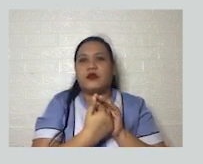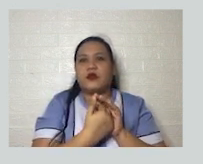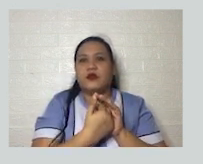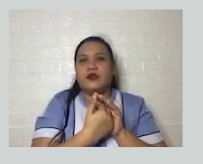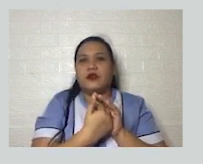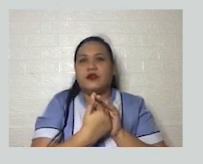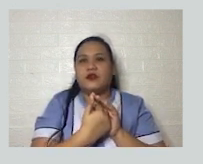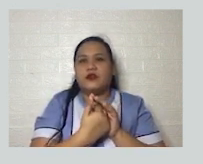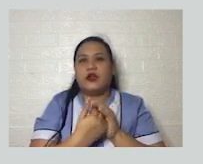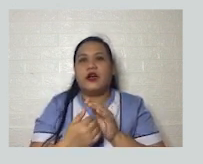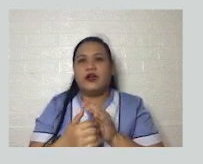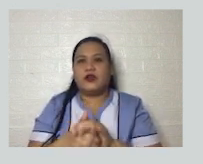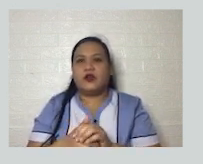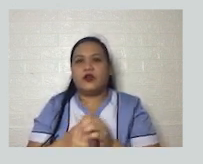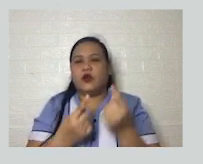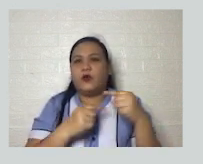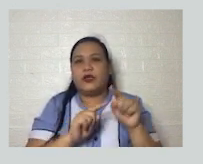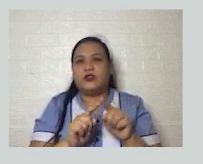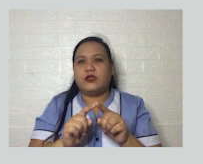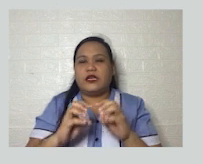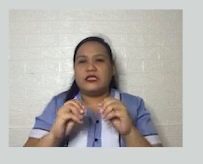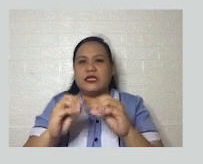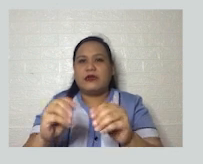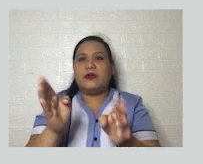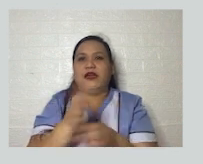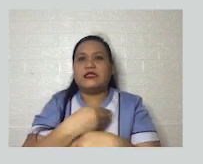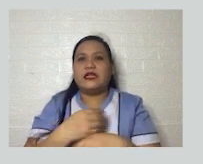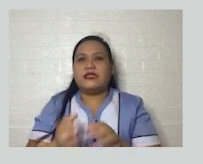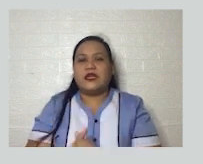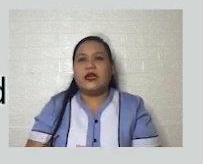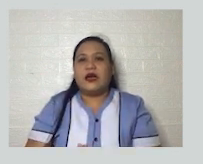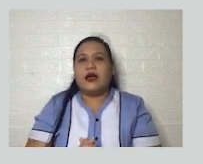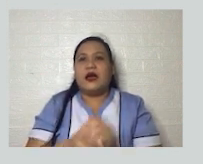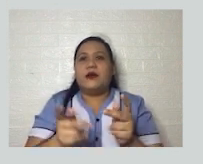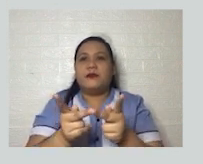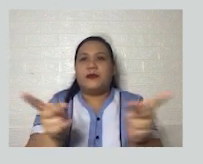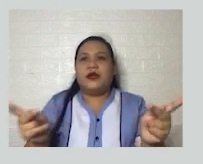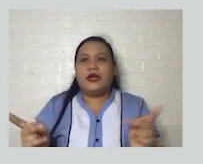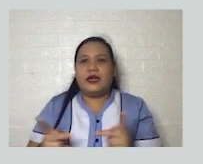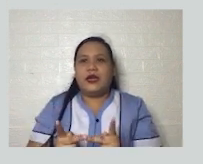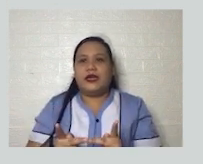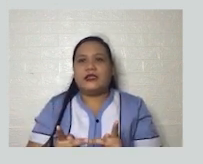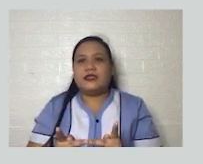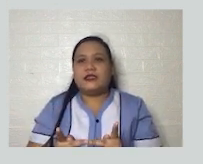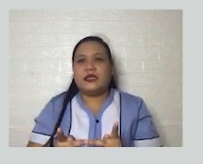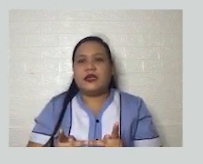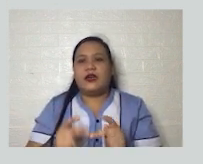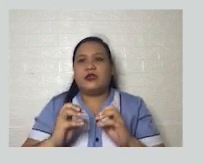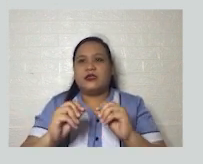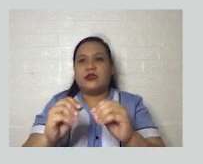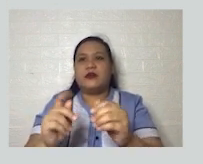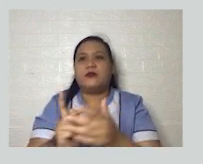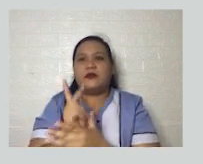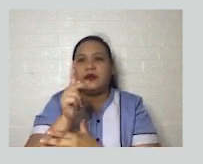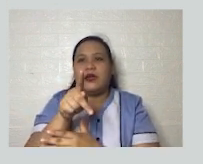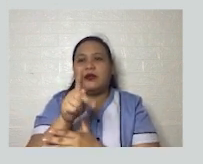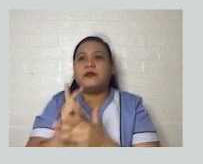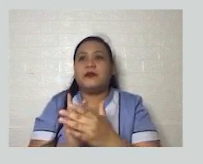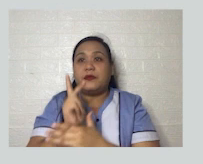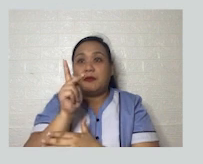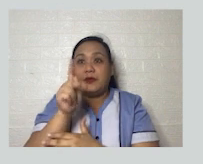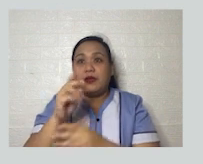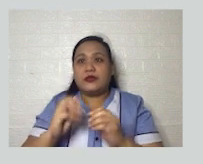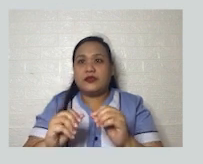from reaching the seed boxes. Seventh step, place the sown seeds under the shade and provide